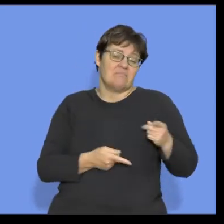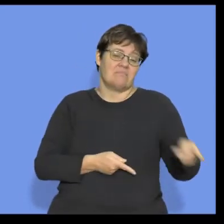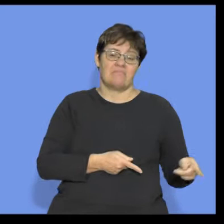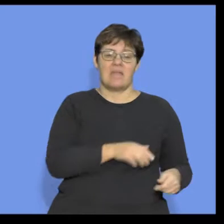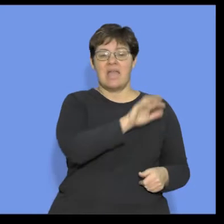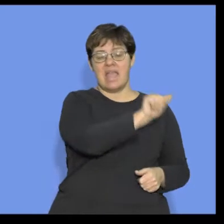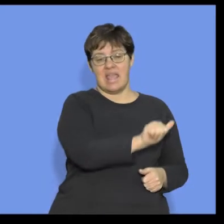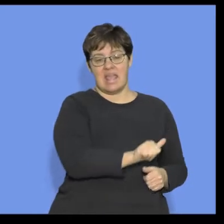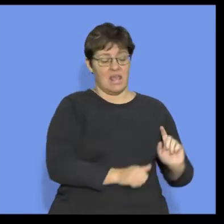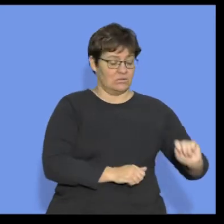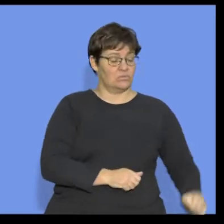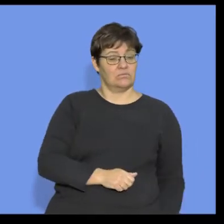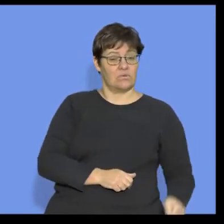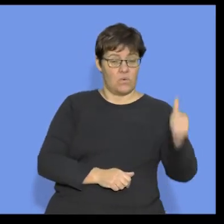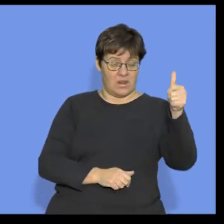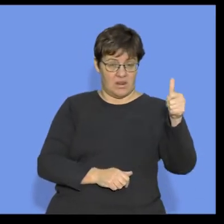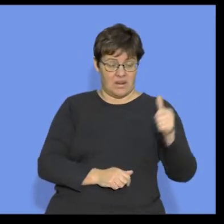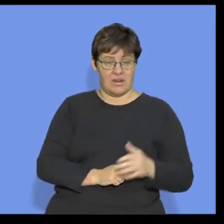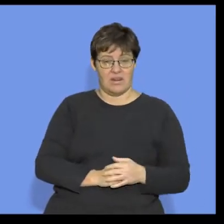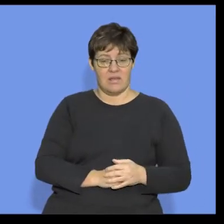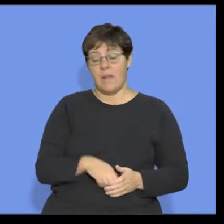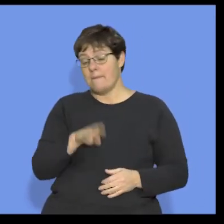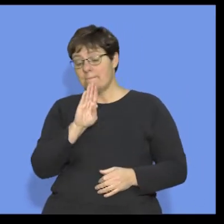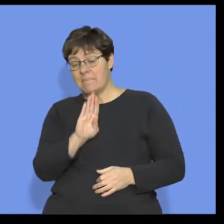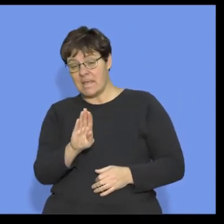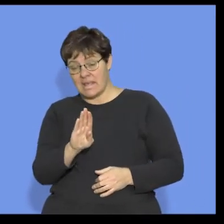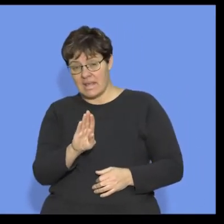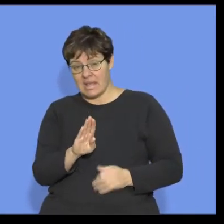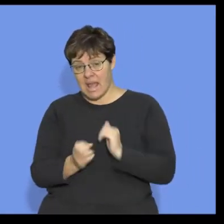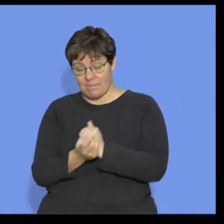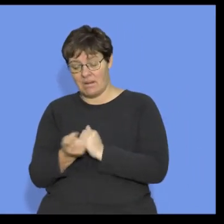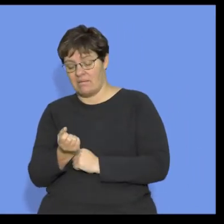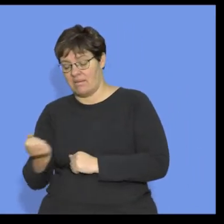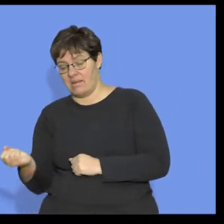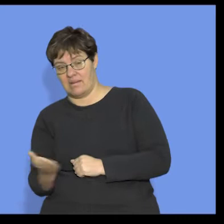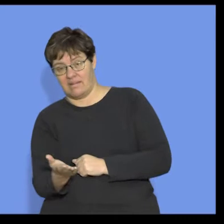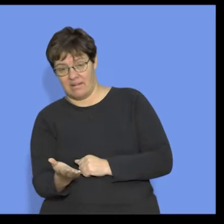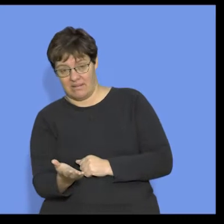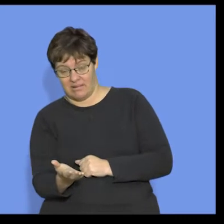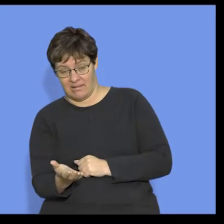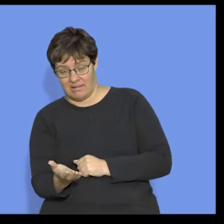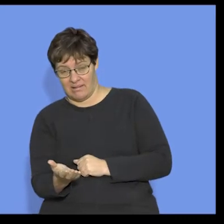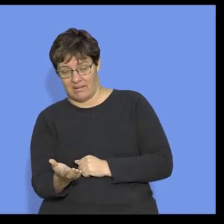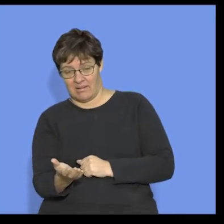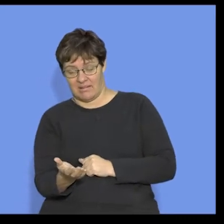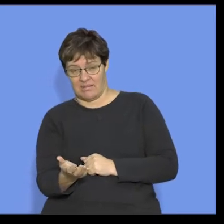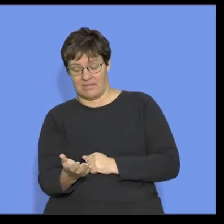Suppose that event A is tossing a coin. Event B is throwing a